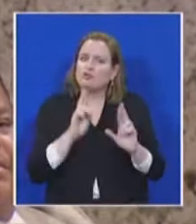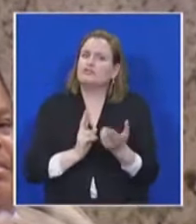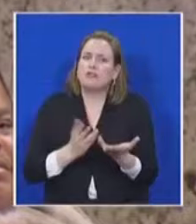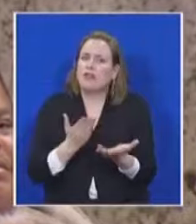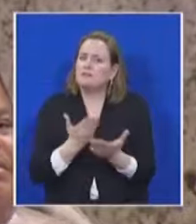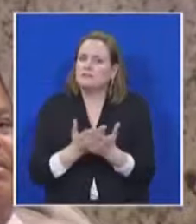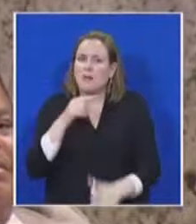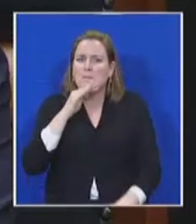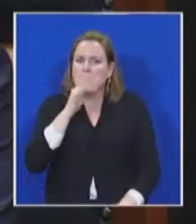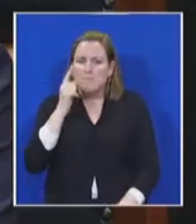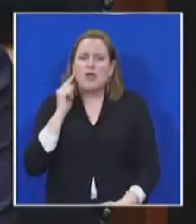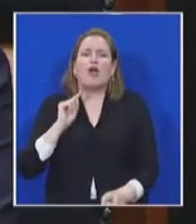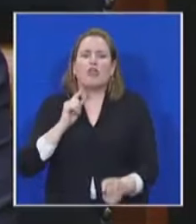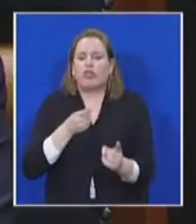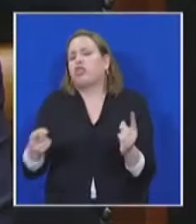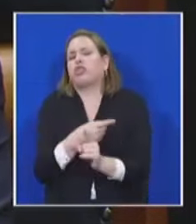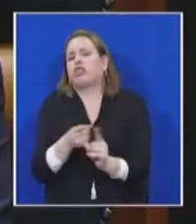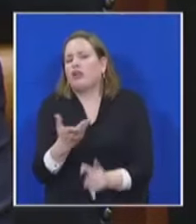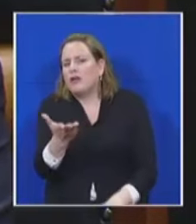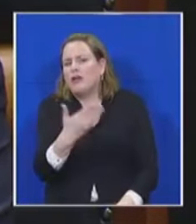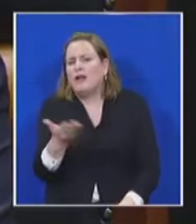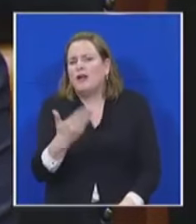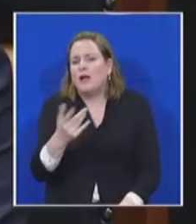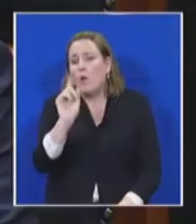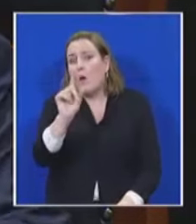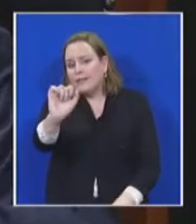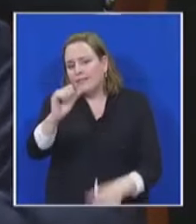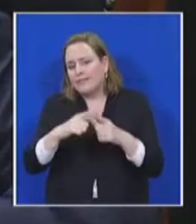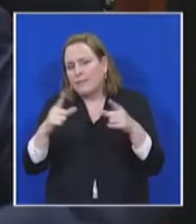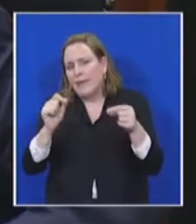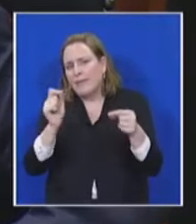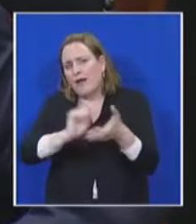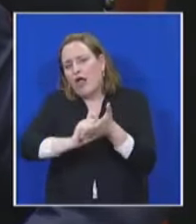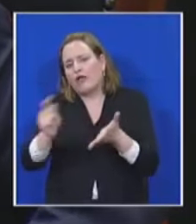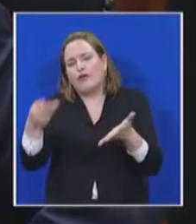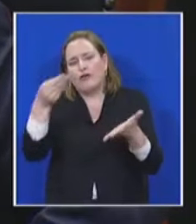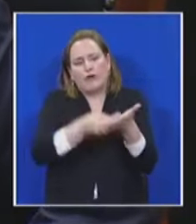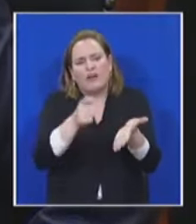is the paper? Honorable We want to members. know.